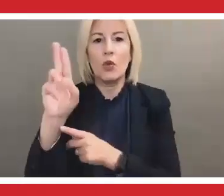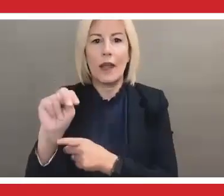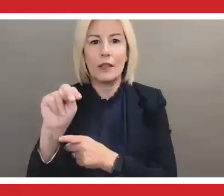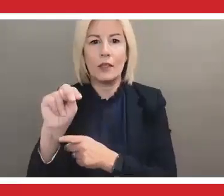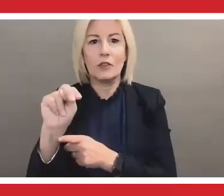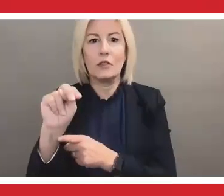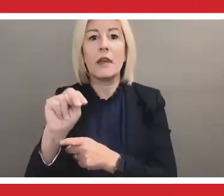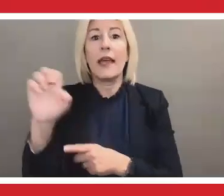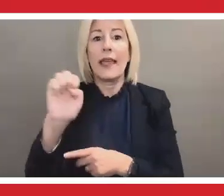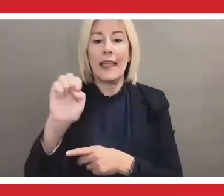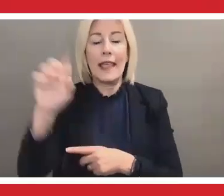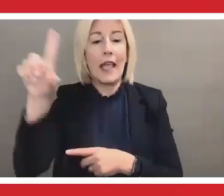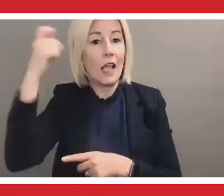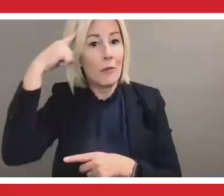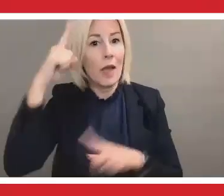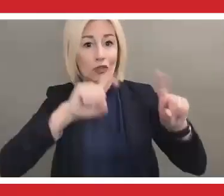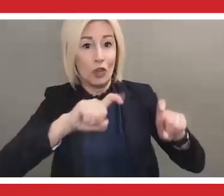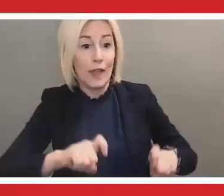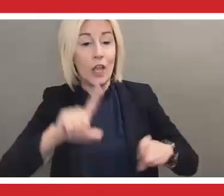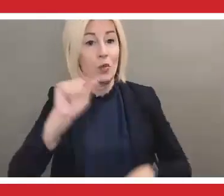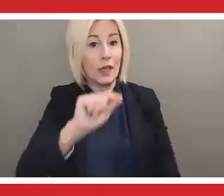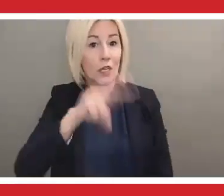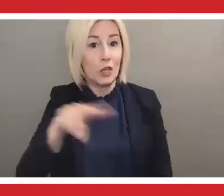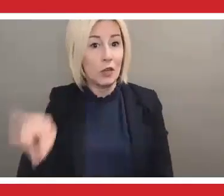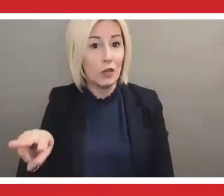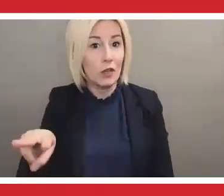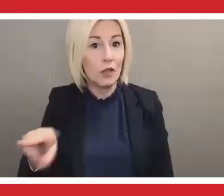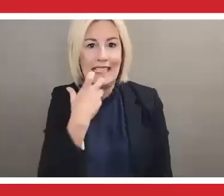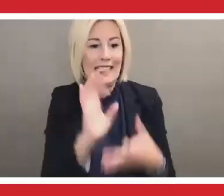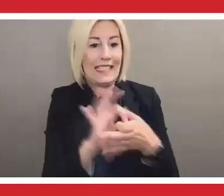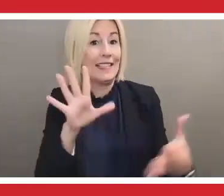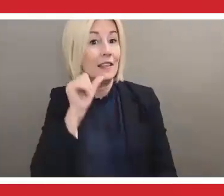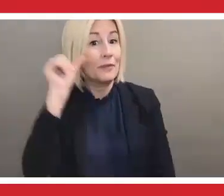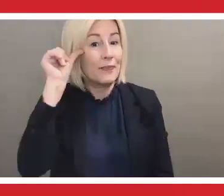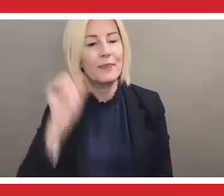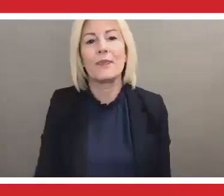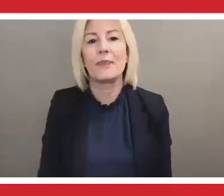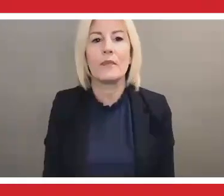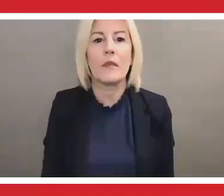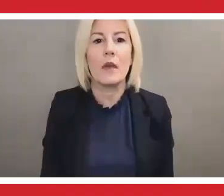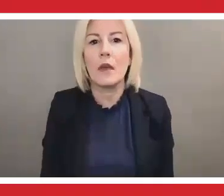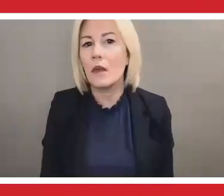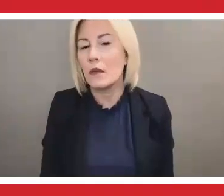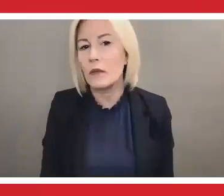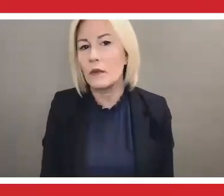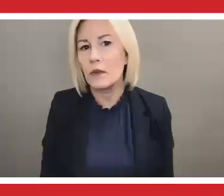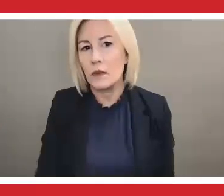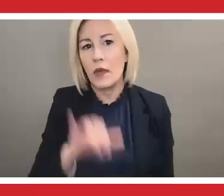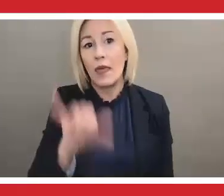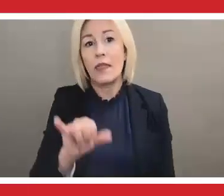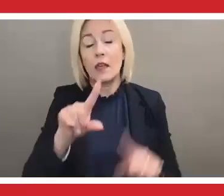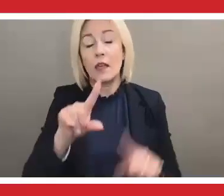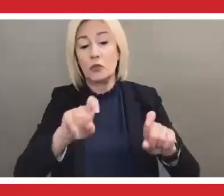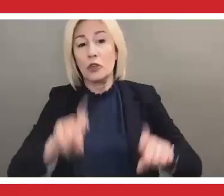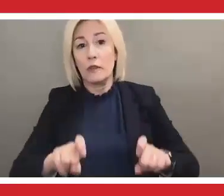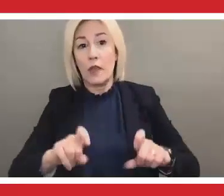e-Government Survey 2022, just released yesterday. This survey provides a comprehensive assessment